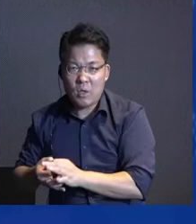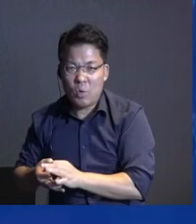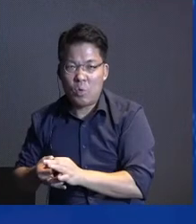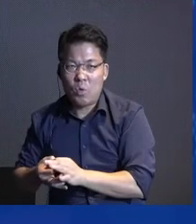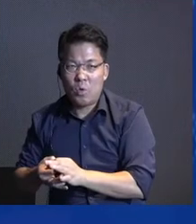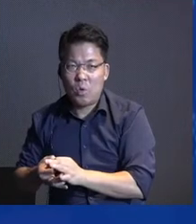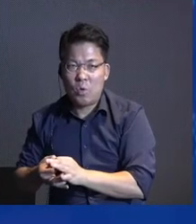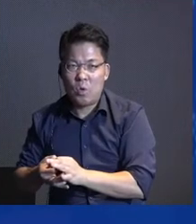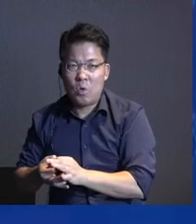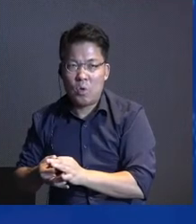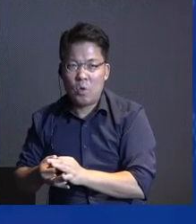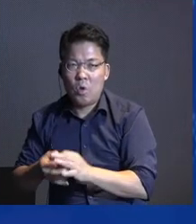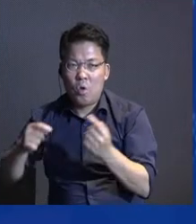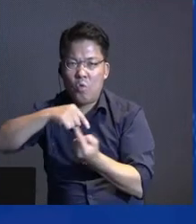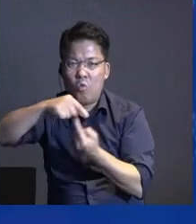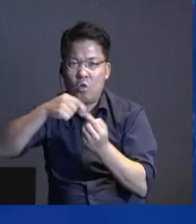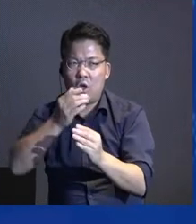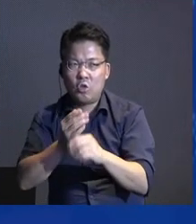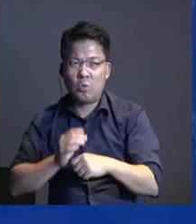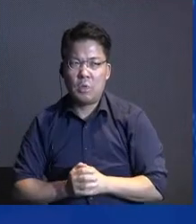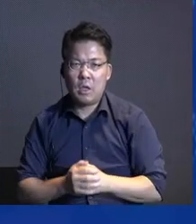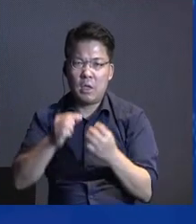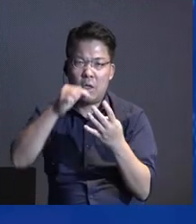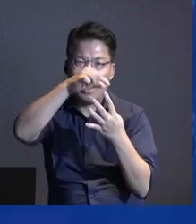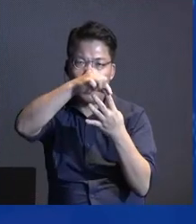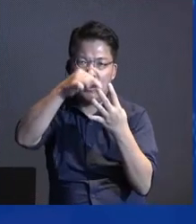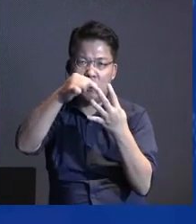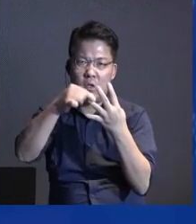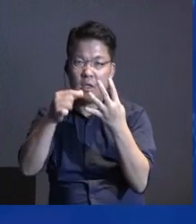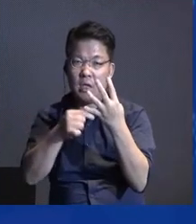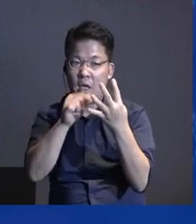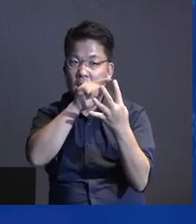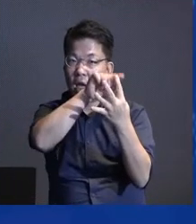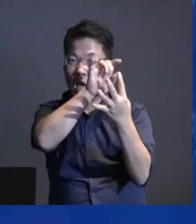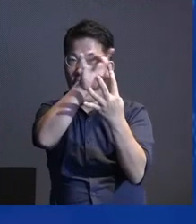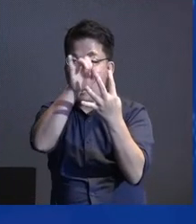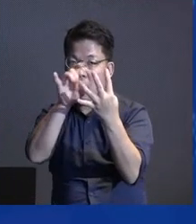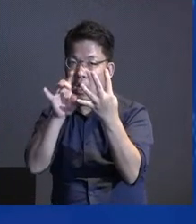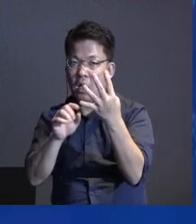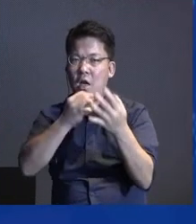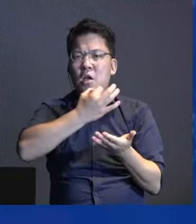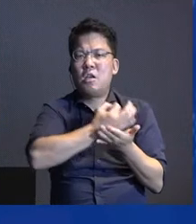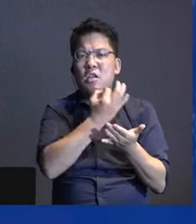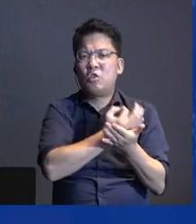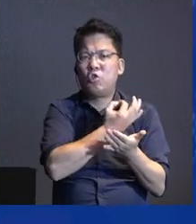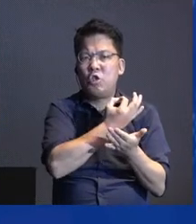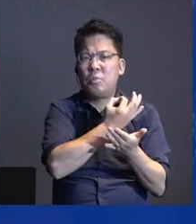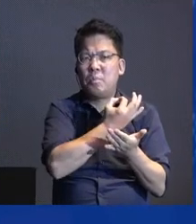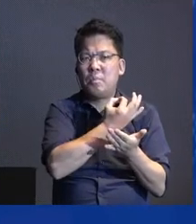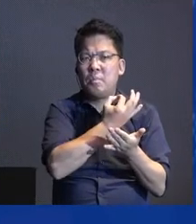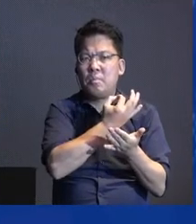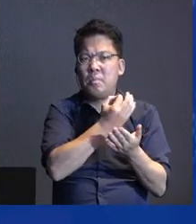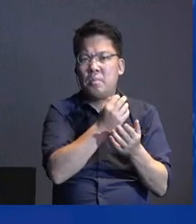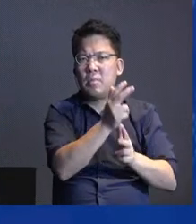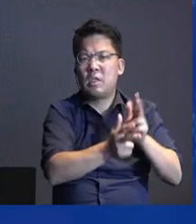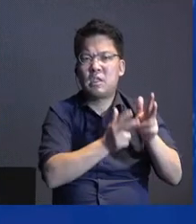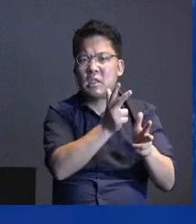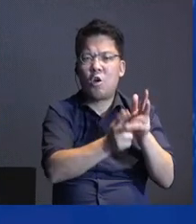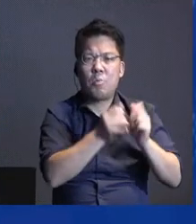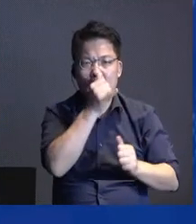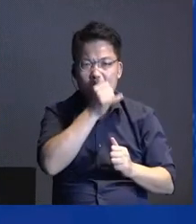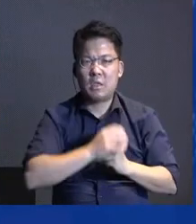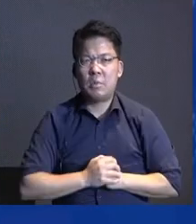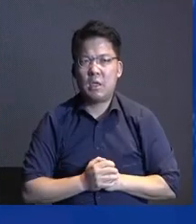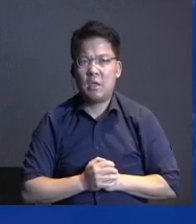different types of income resources from the interest from the revolving loan fund. That's why I say the club needs the income